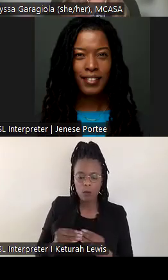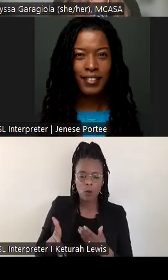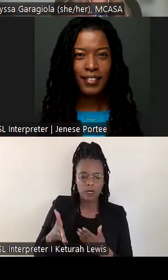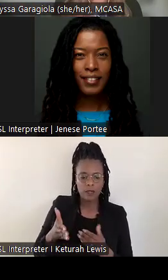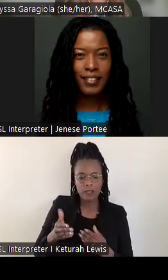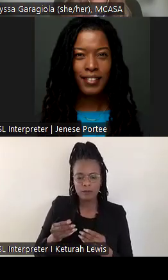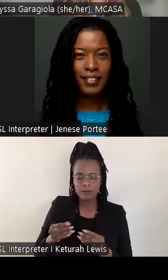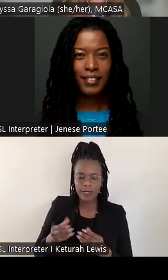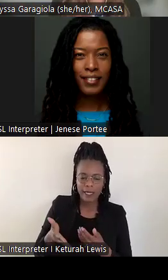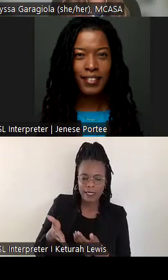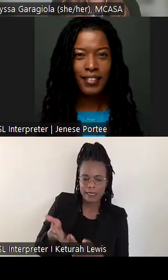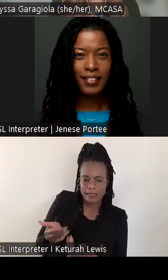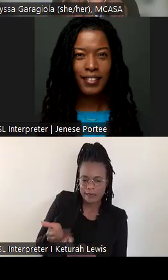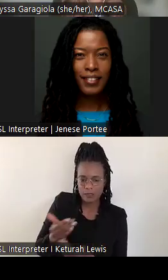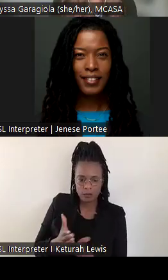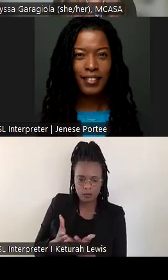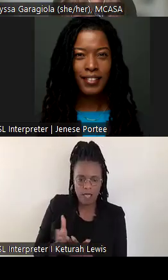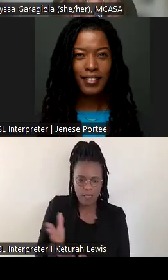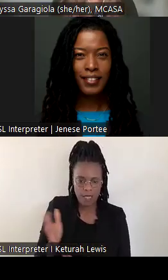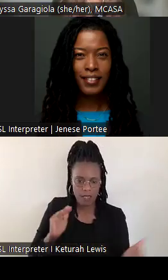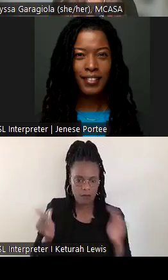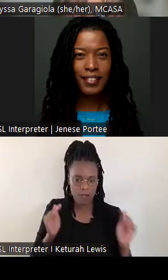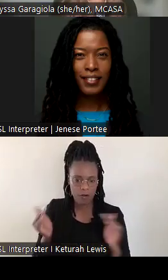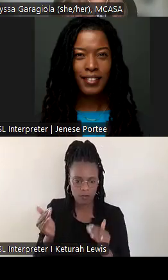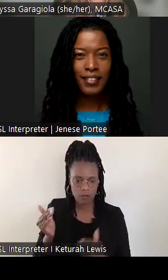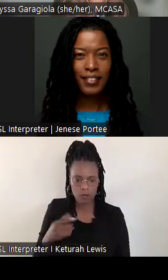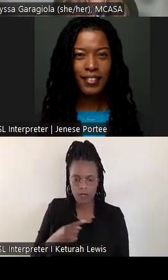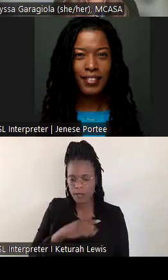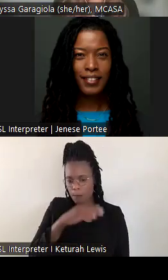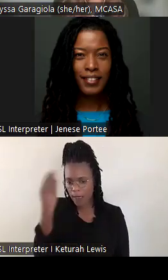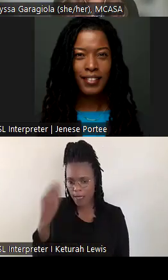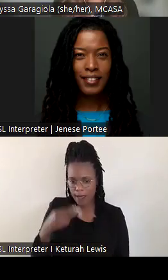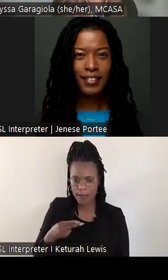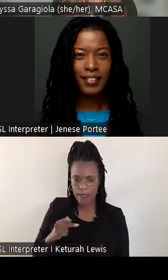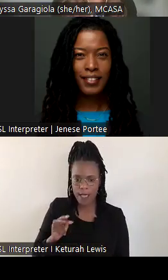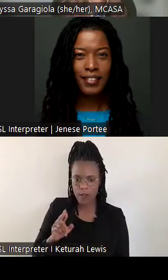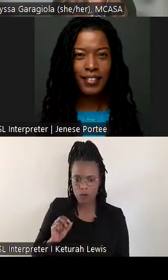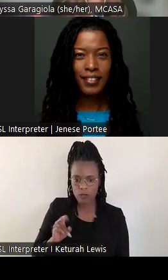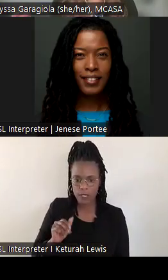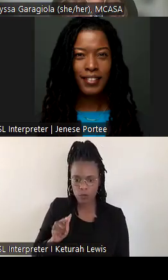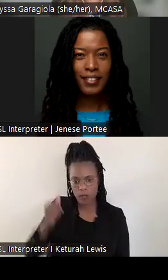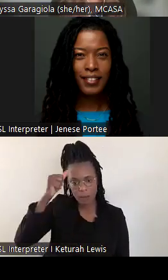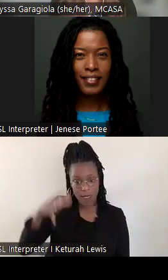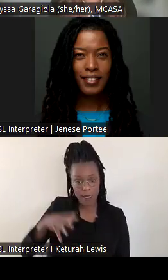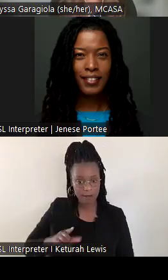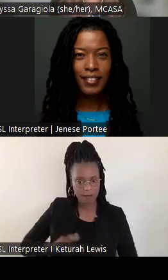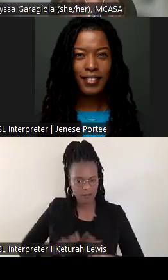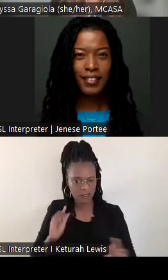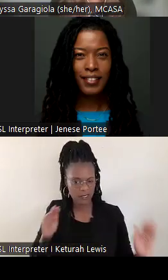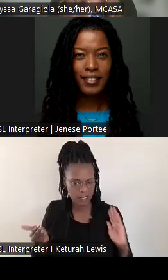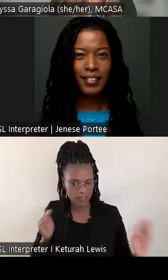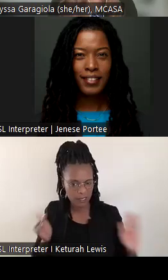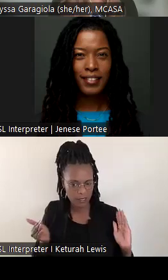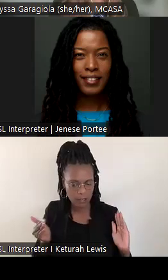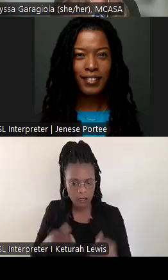society than the Black heterosexual man. It's also important to note that people who hold